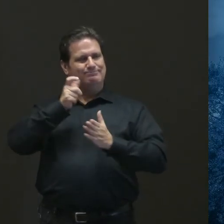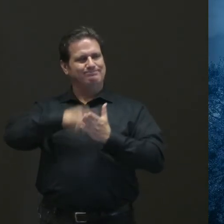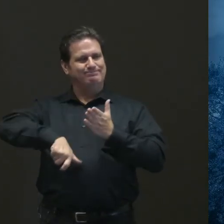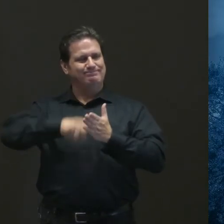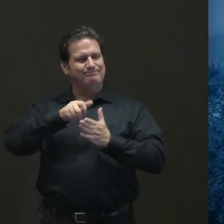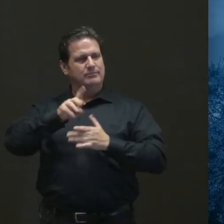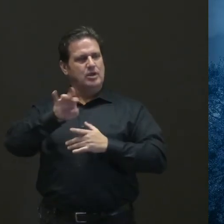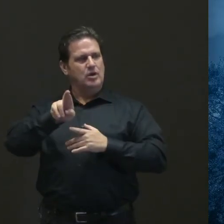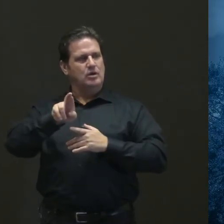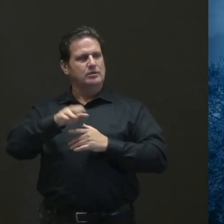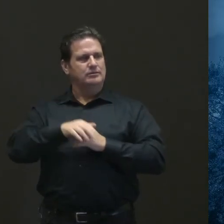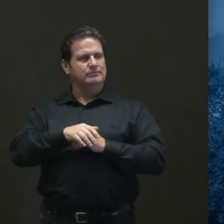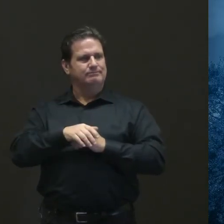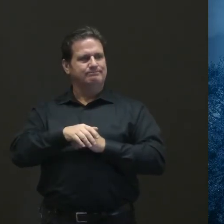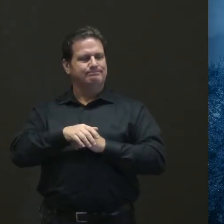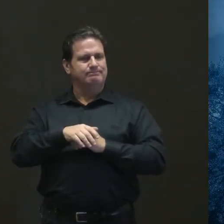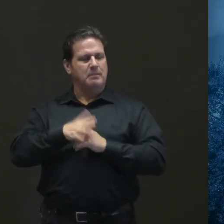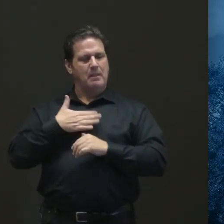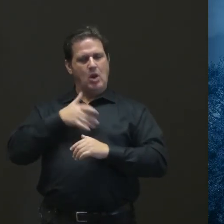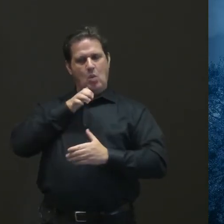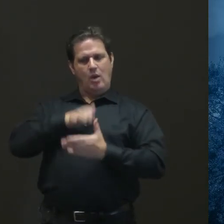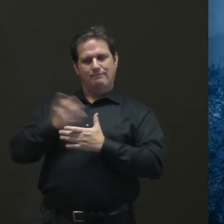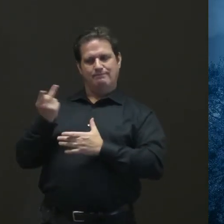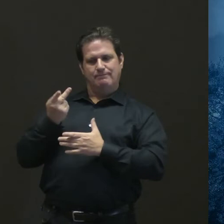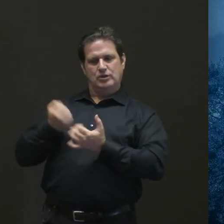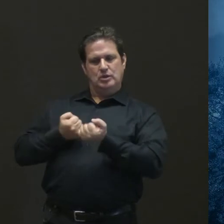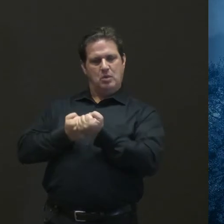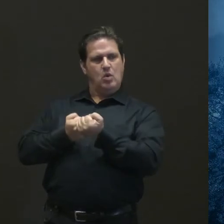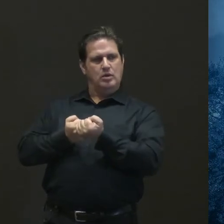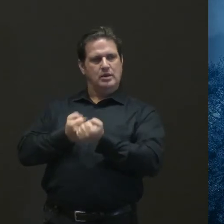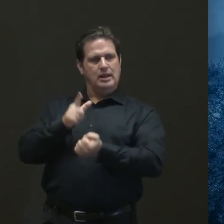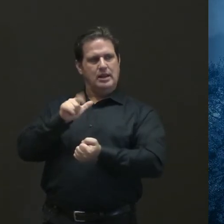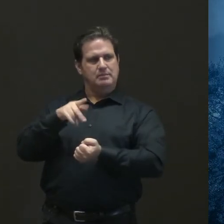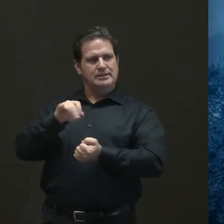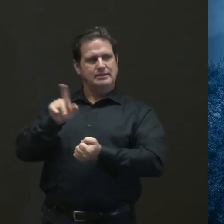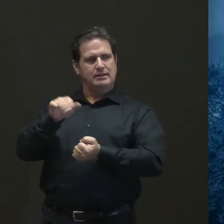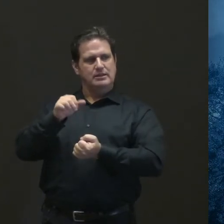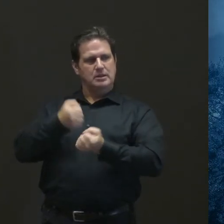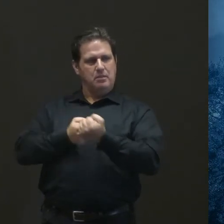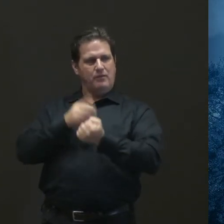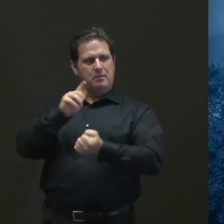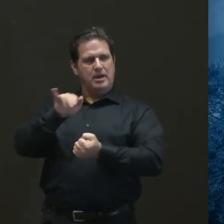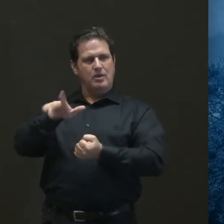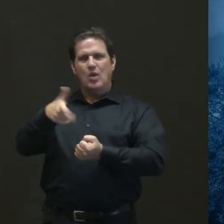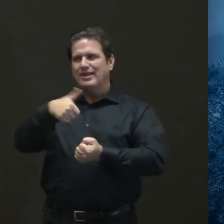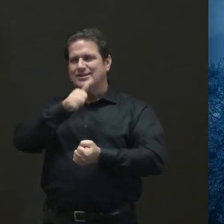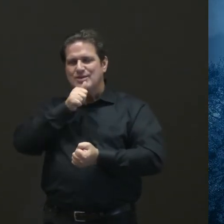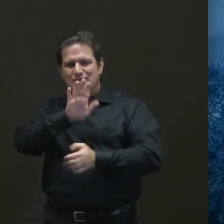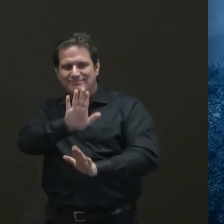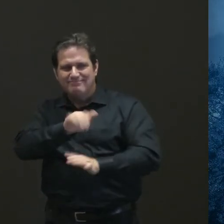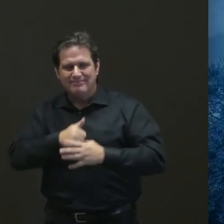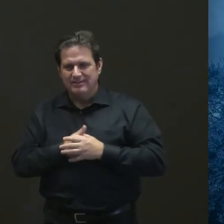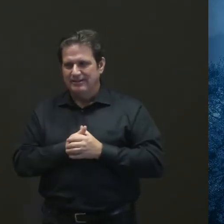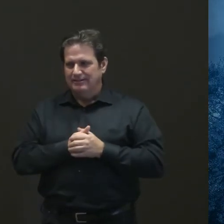Perzicki's lit pieces that my wife and I were supporting him for mayor. And that's all. The rest is a secret ballot.